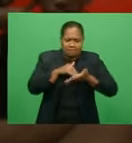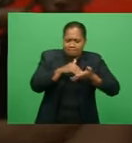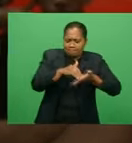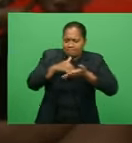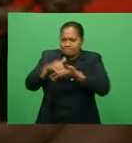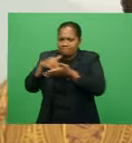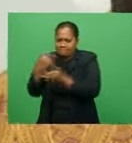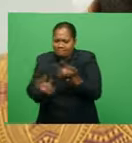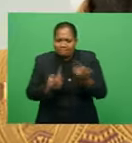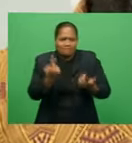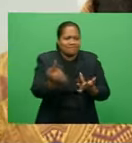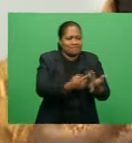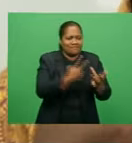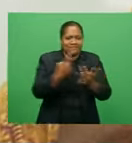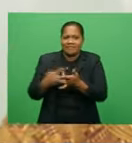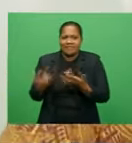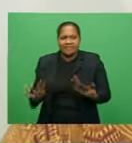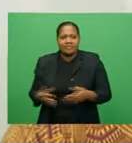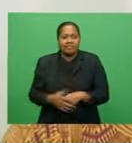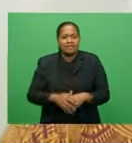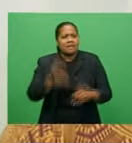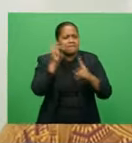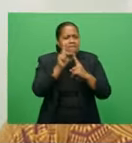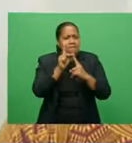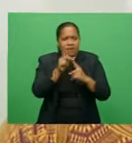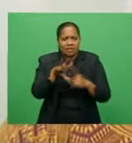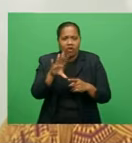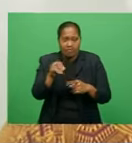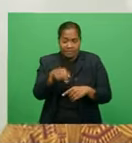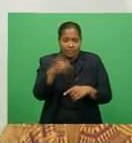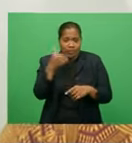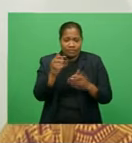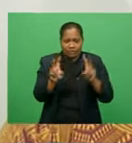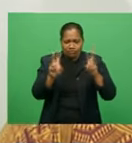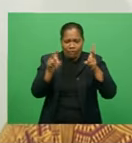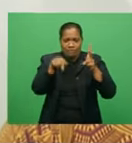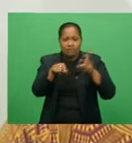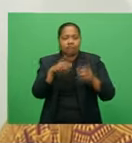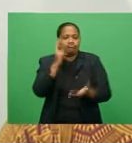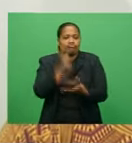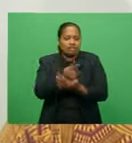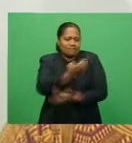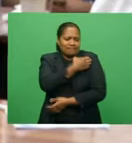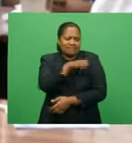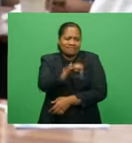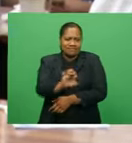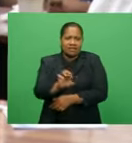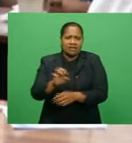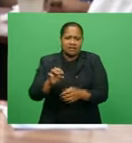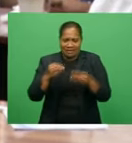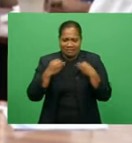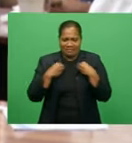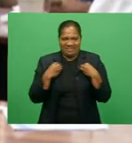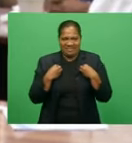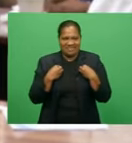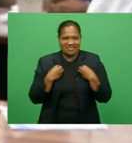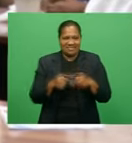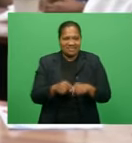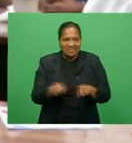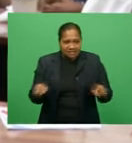economic uncertainty. The purpose of the hot topic session is to really empower entrepreneurs, so with information that they